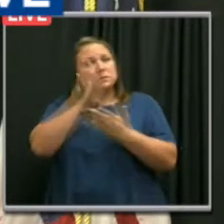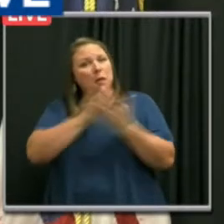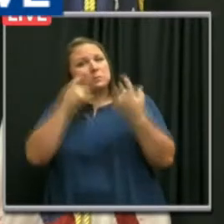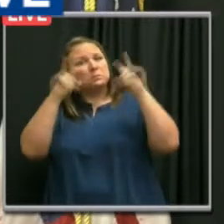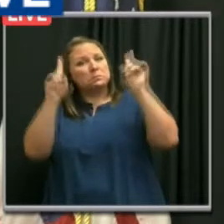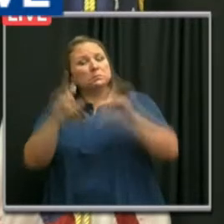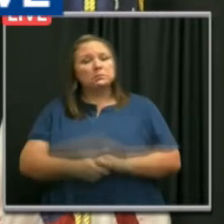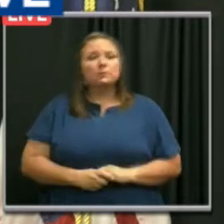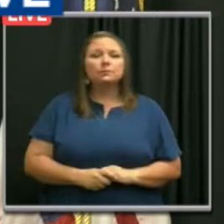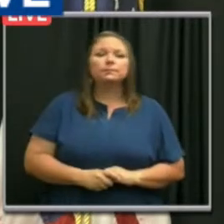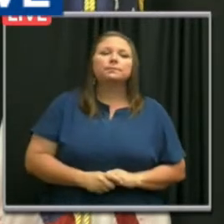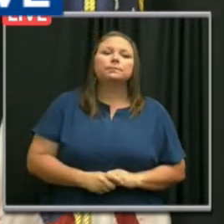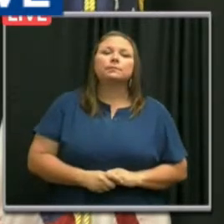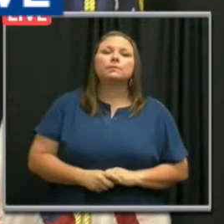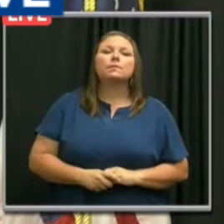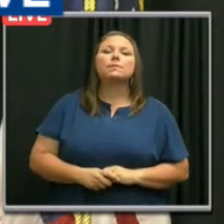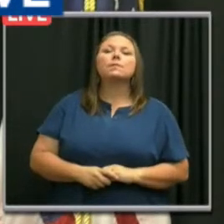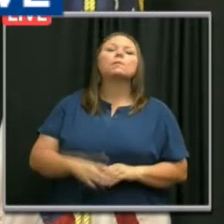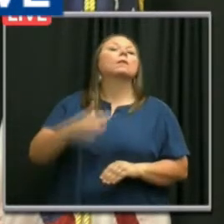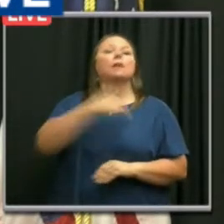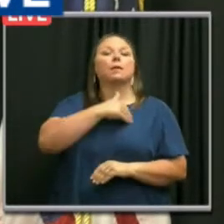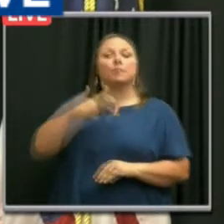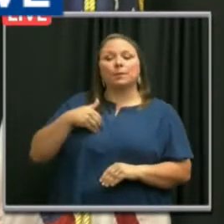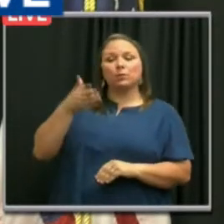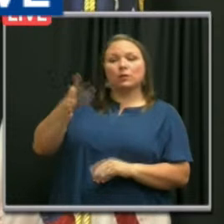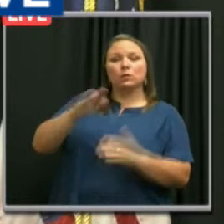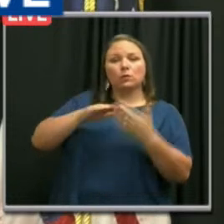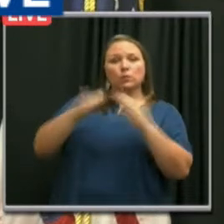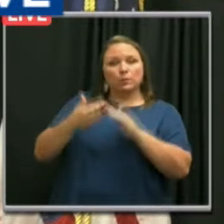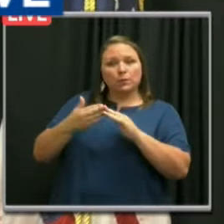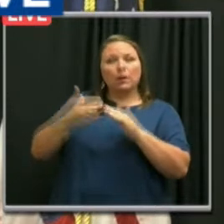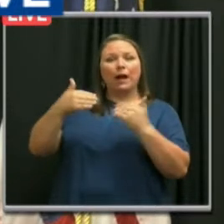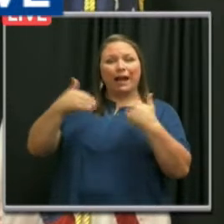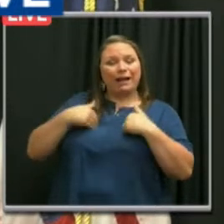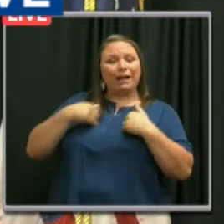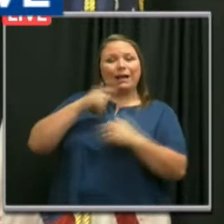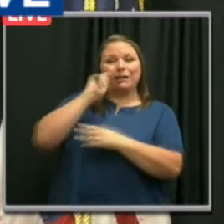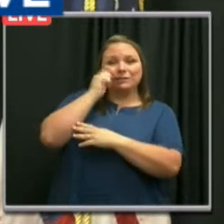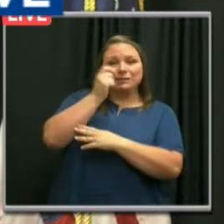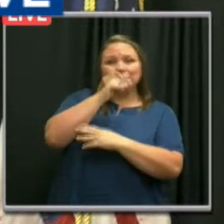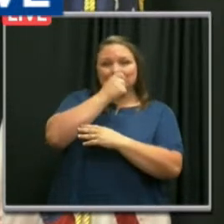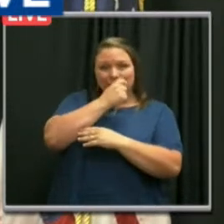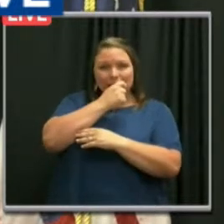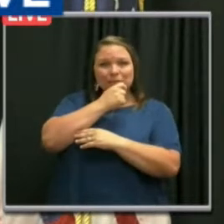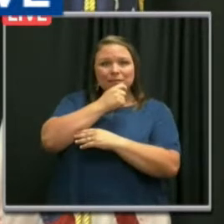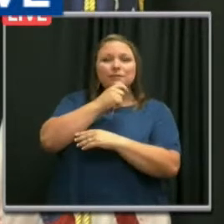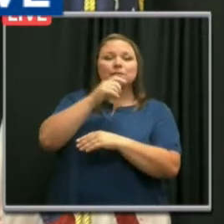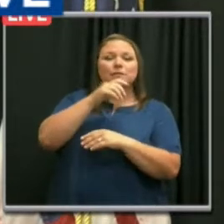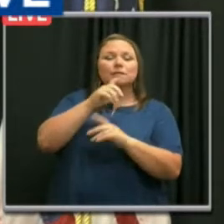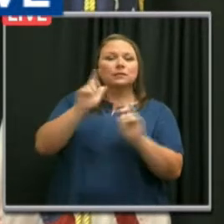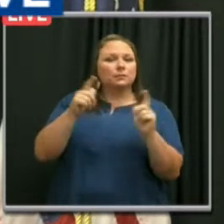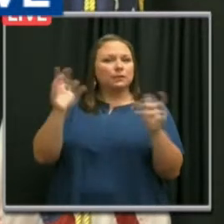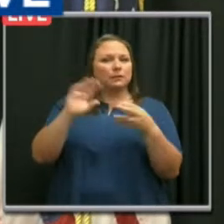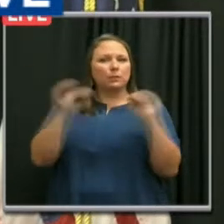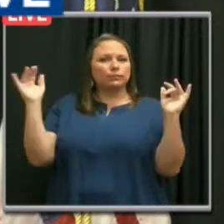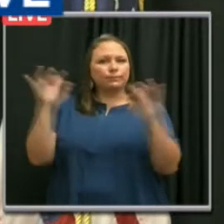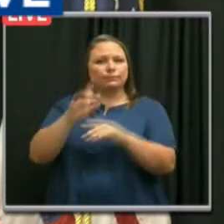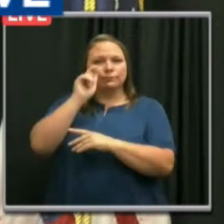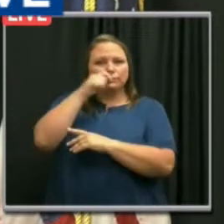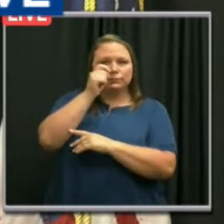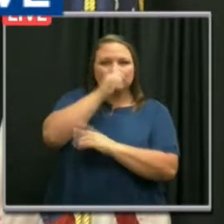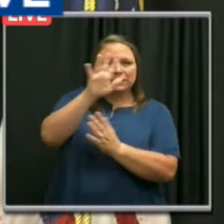success. Members of the community have accessed testing at the assessment centers in a large number, and